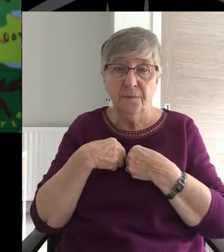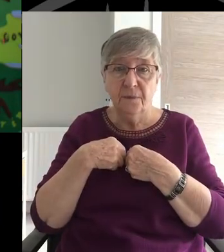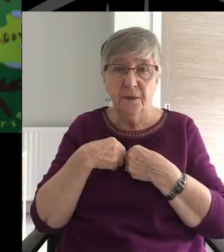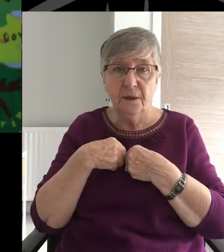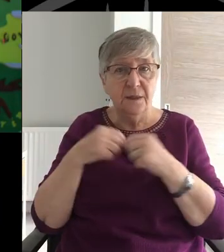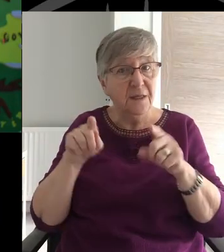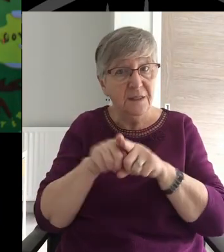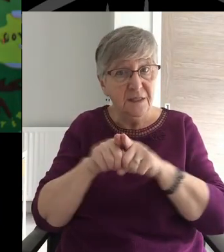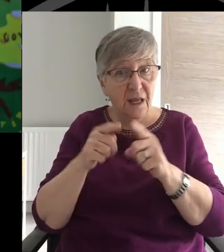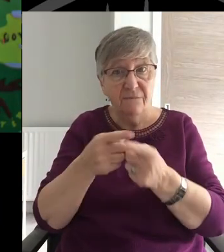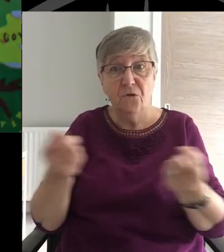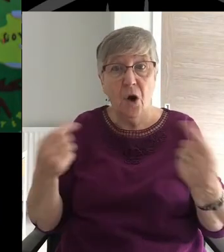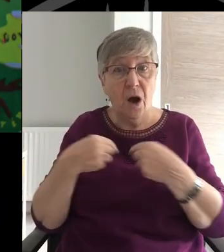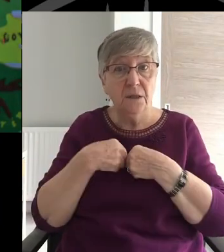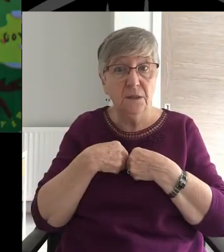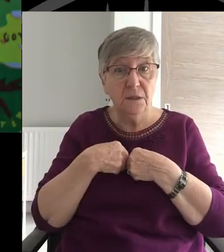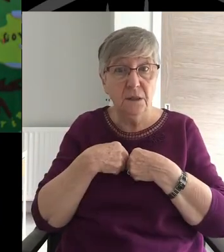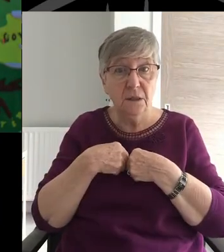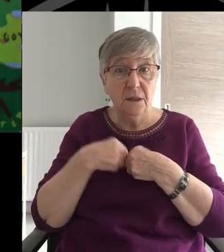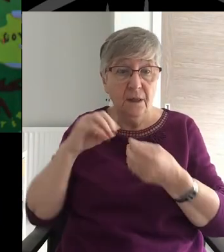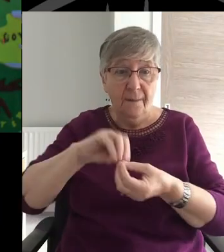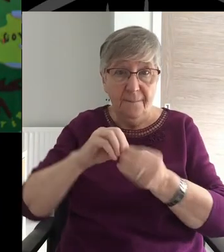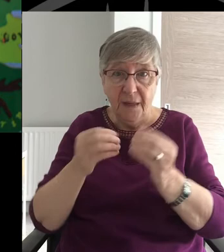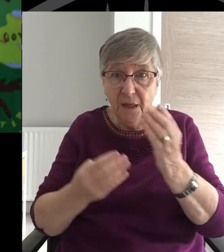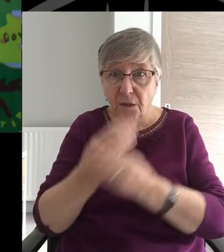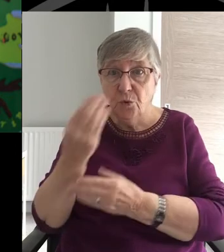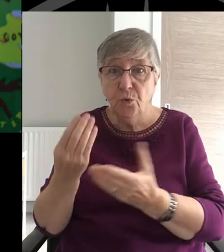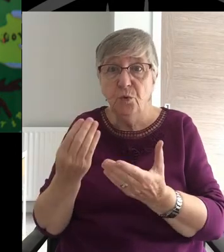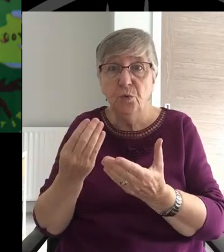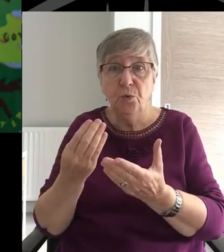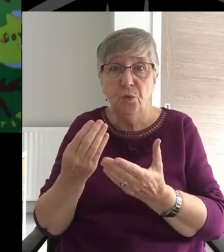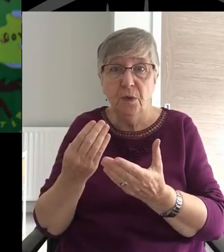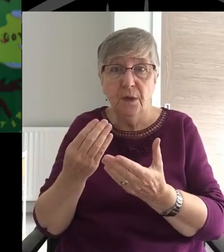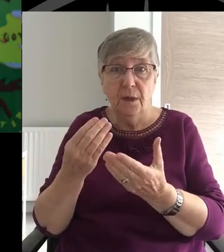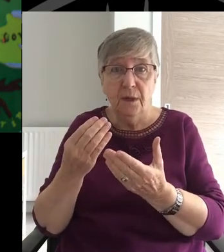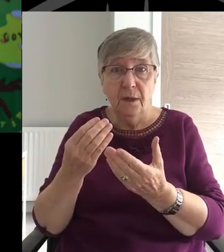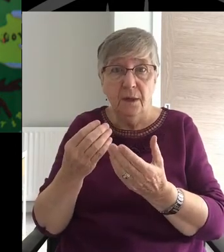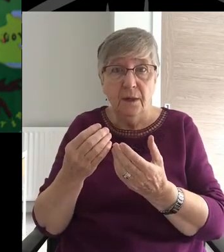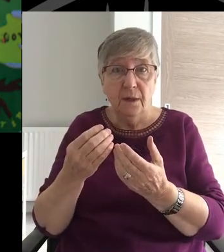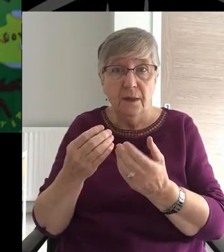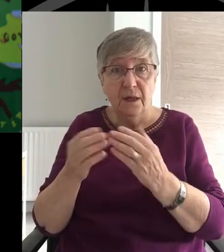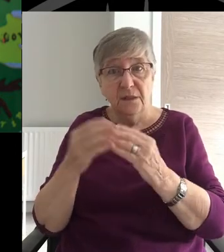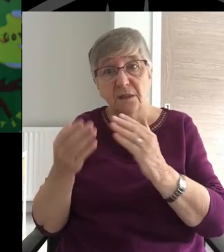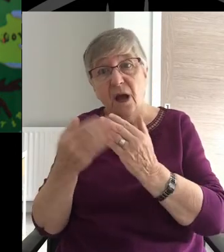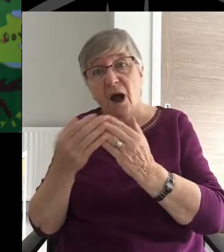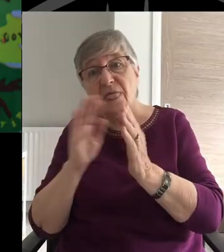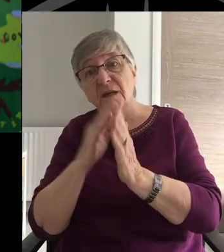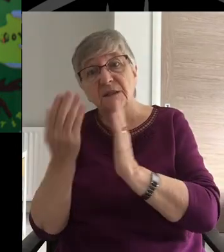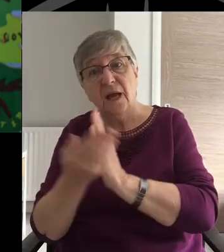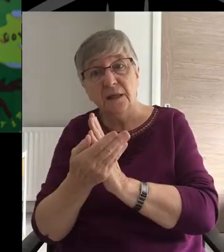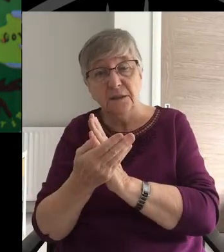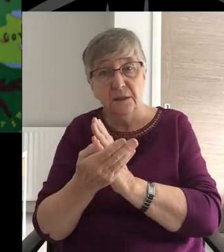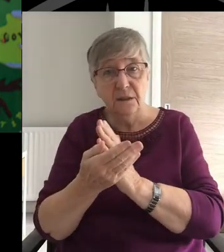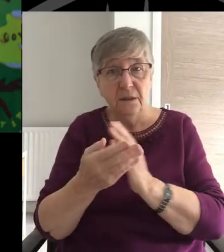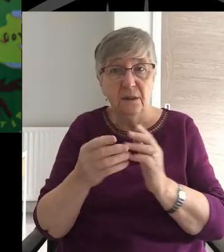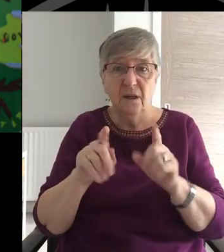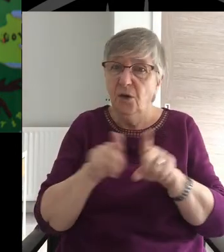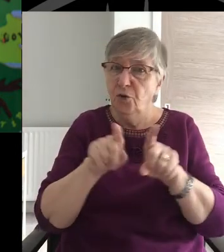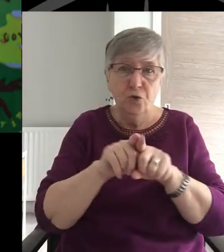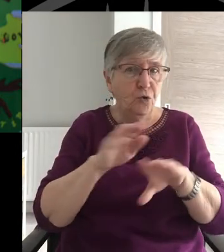And it's the same for us. Renewal and restoration is on the other side of our being a religious club. It's on the other